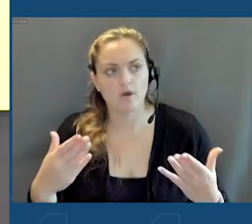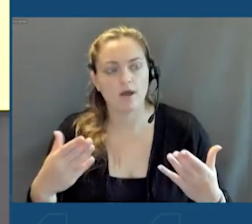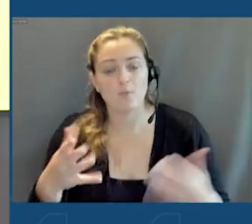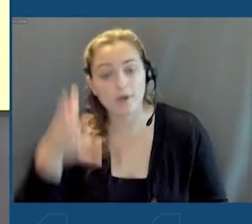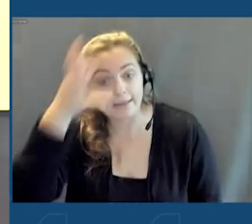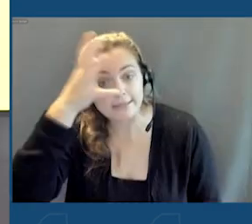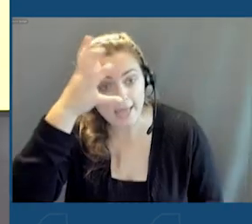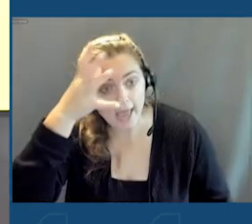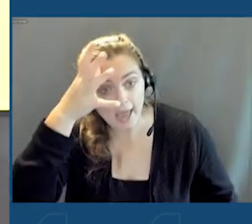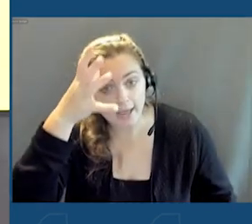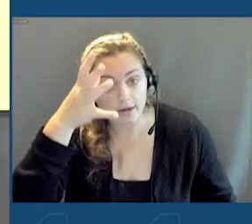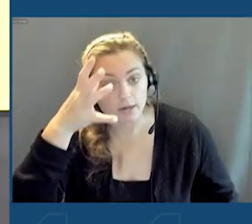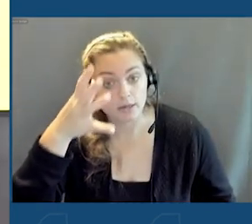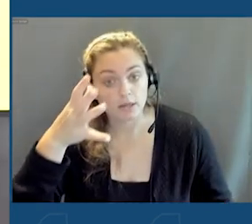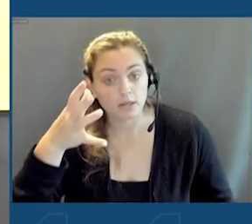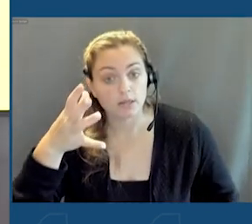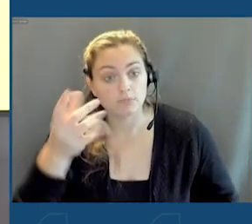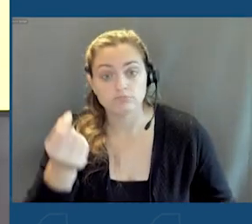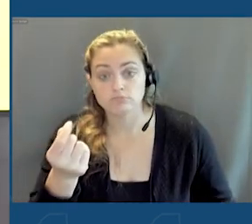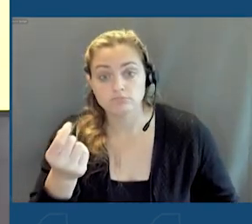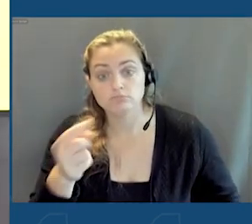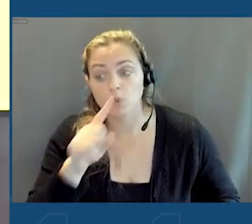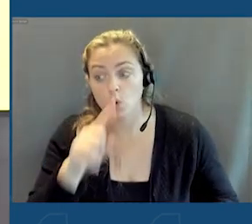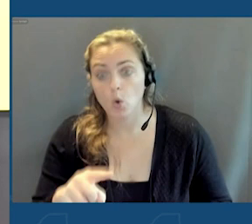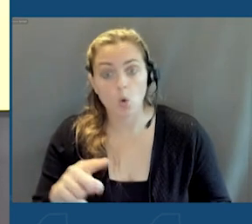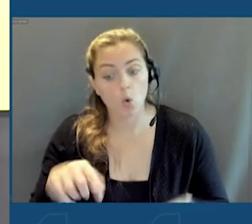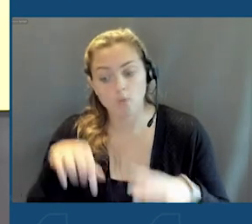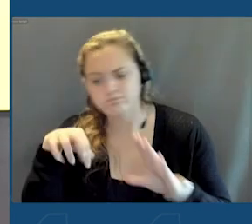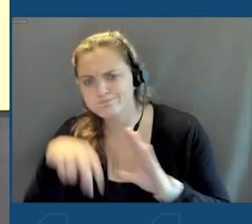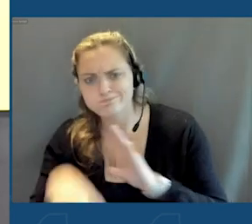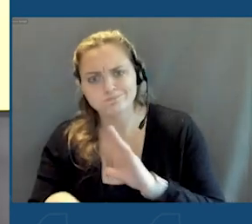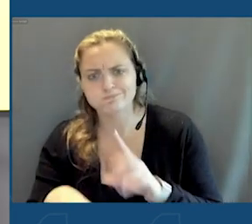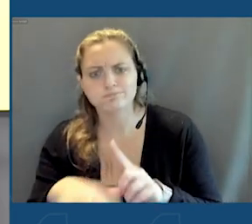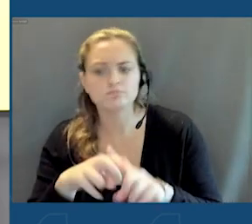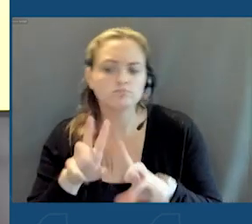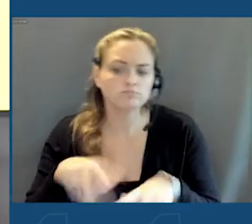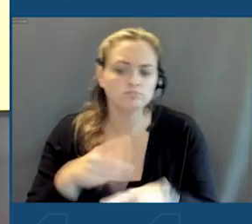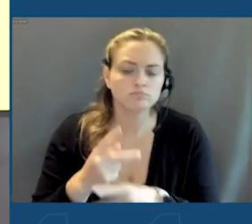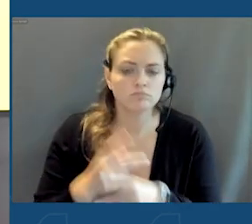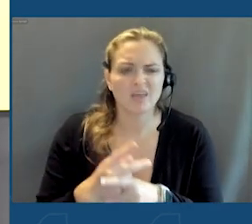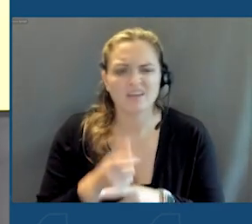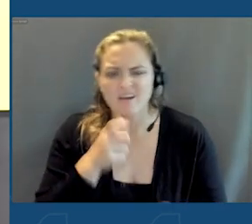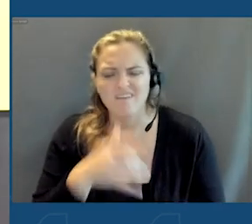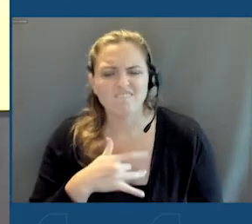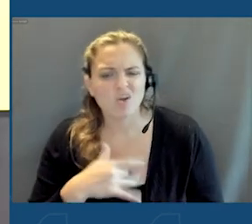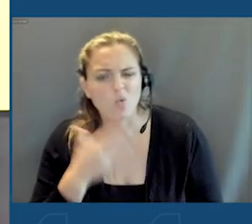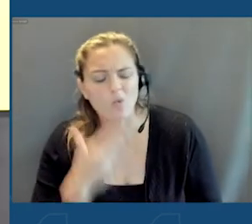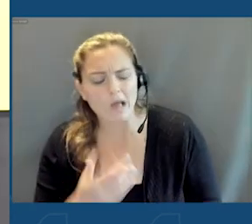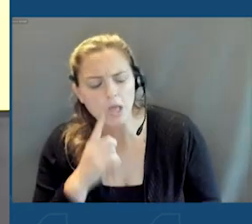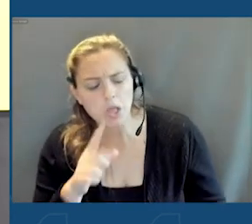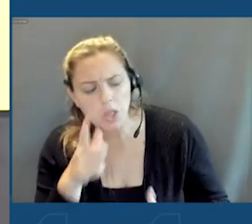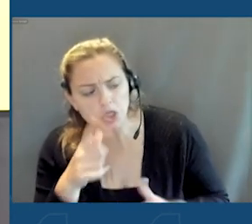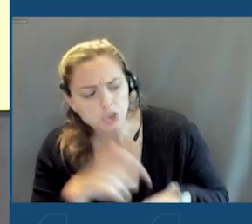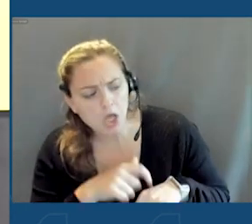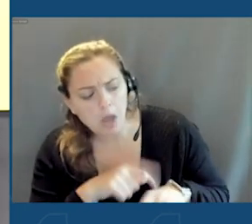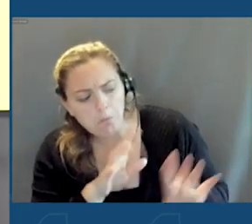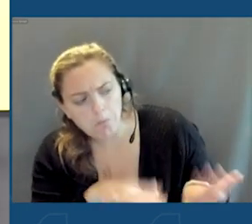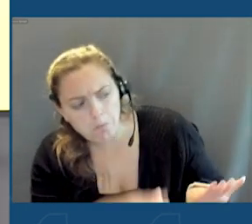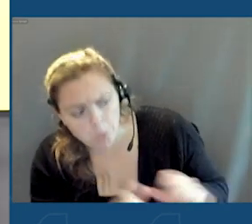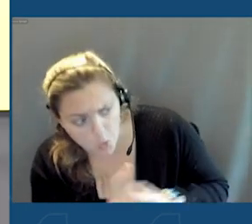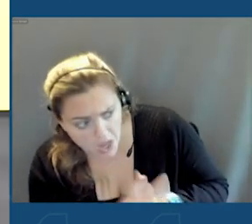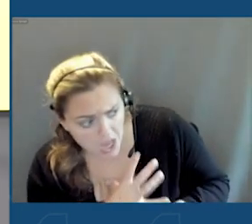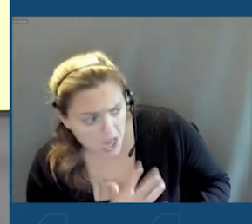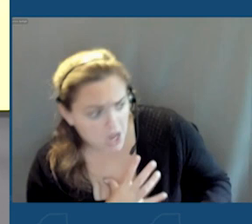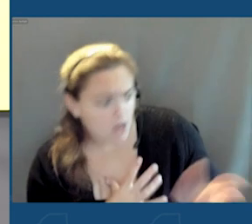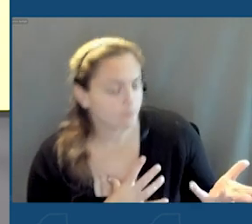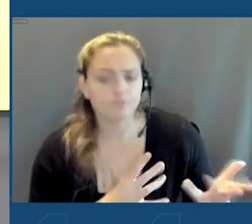can go down and take care of the child, and maybe if the child's not feeling well, go check on him at lunchtime. Just part of the family. It's